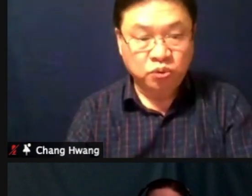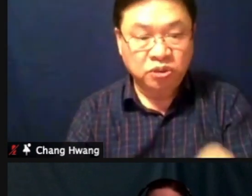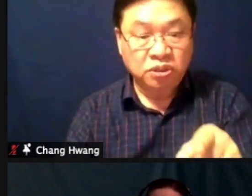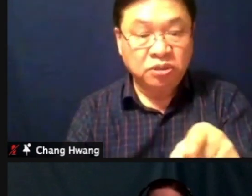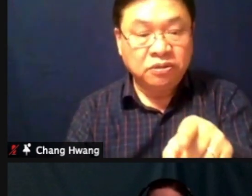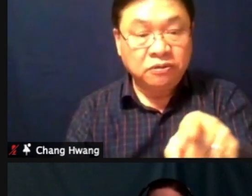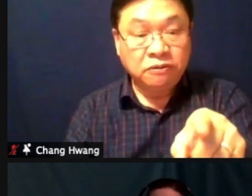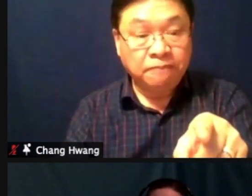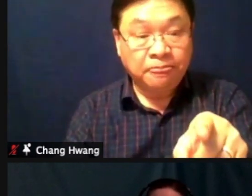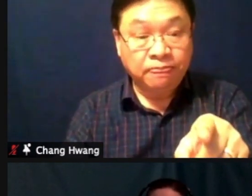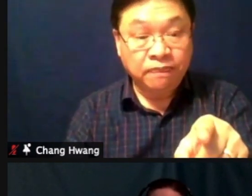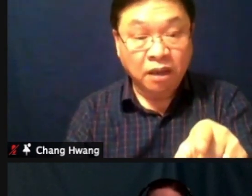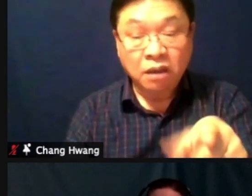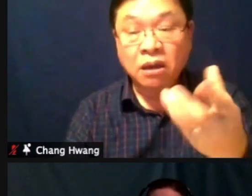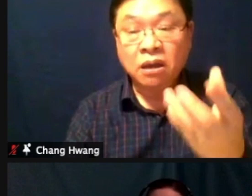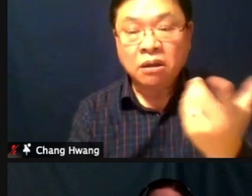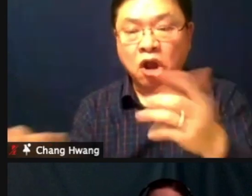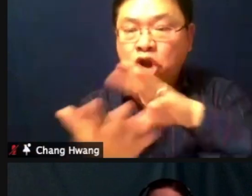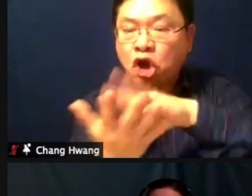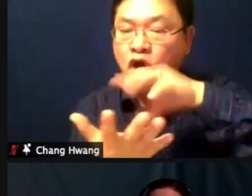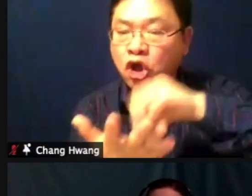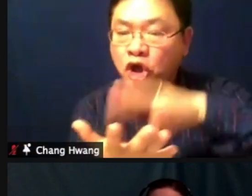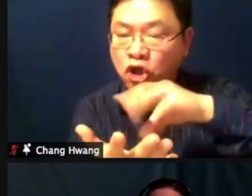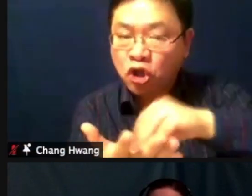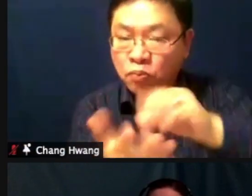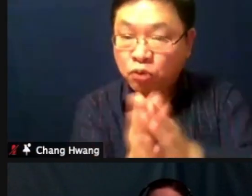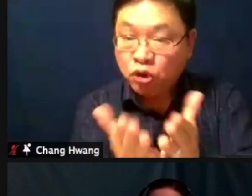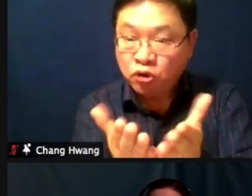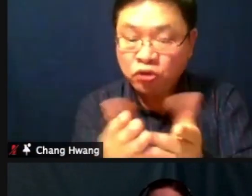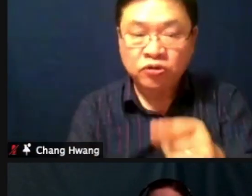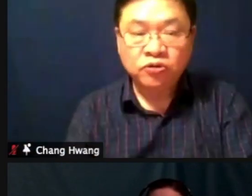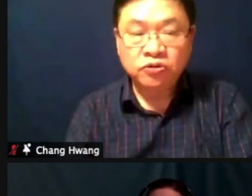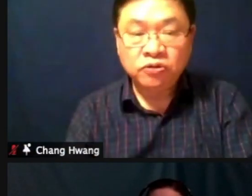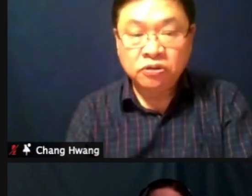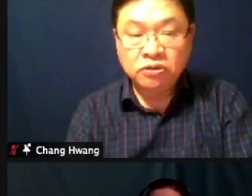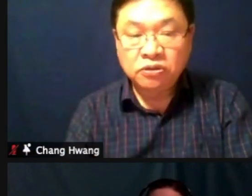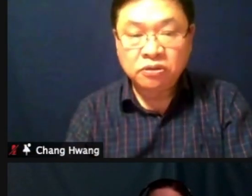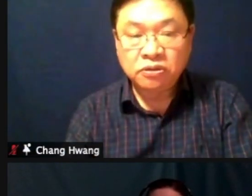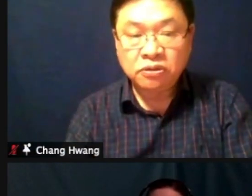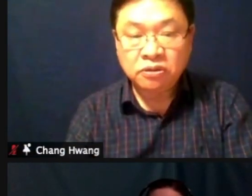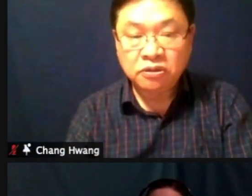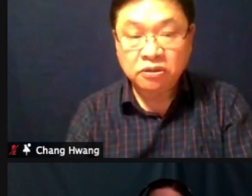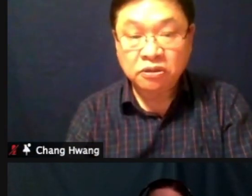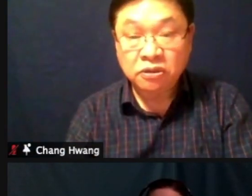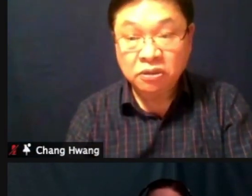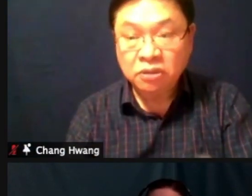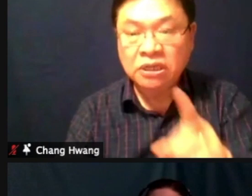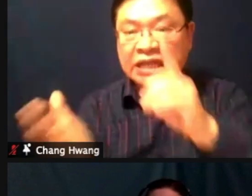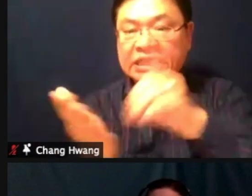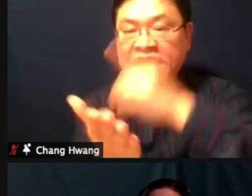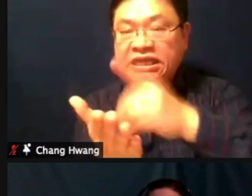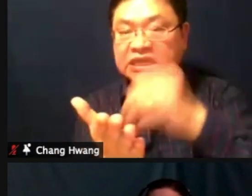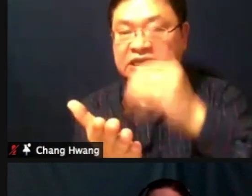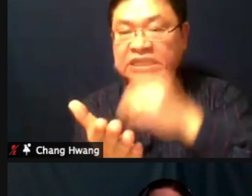sign language. You can see there's two right here. The one on the left is one for learning the language.